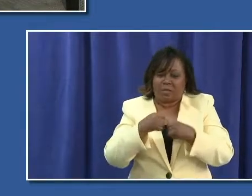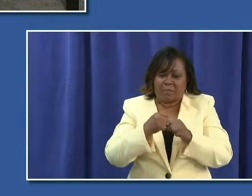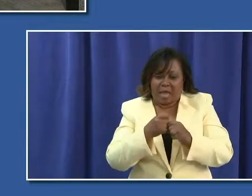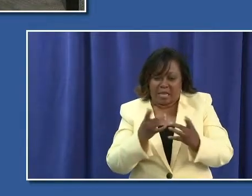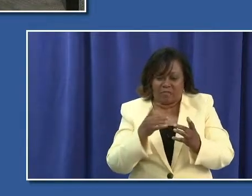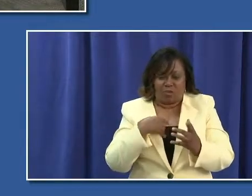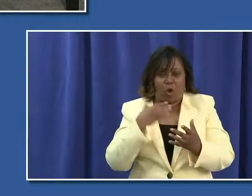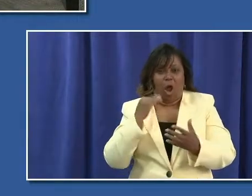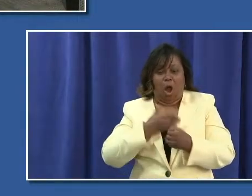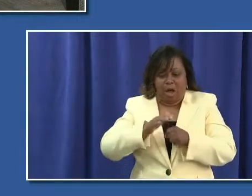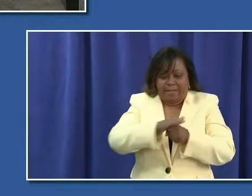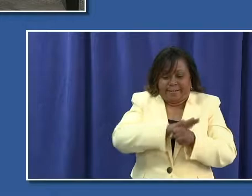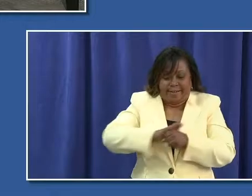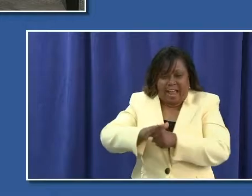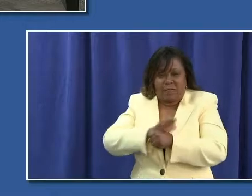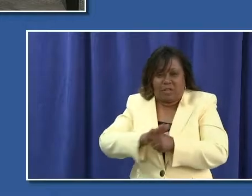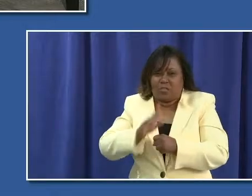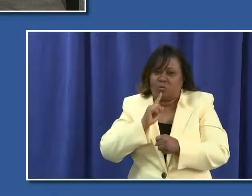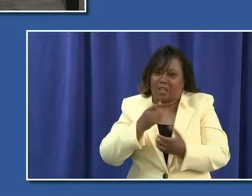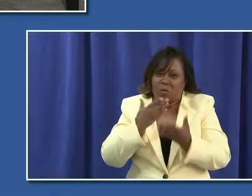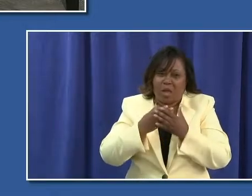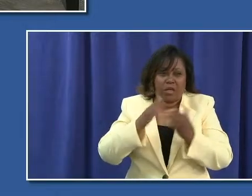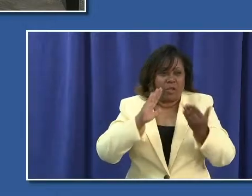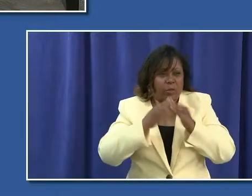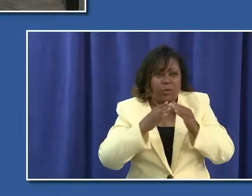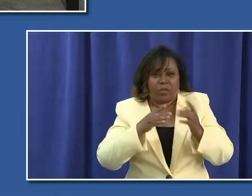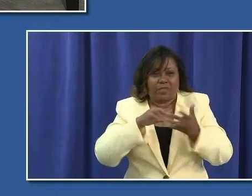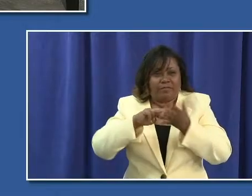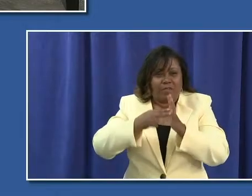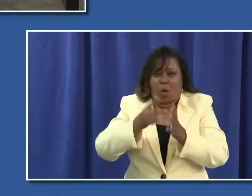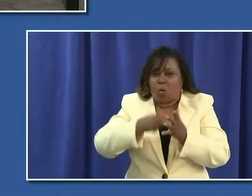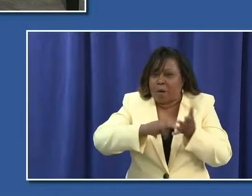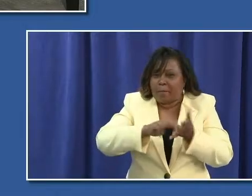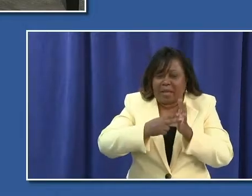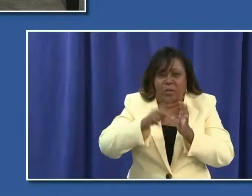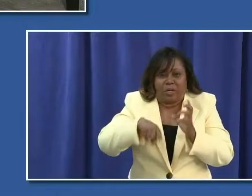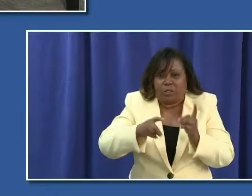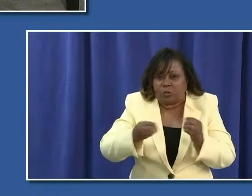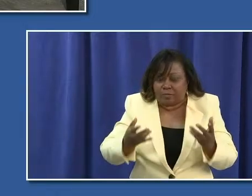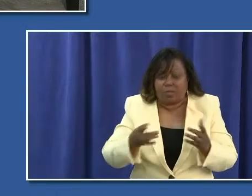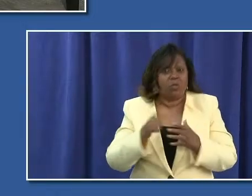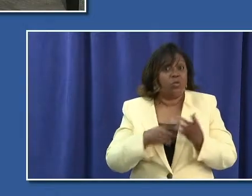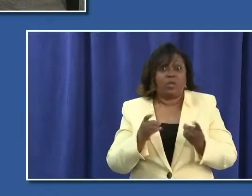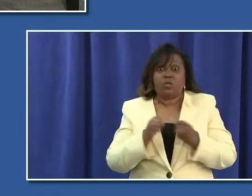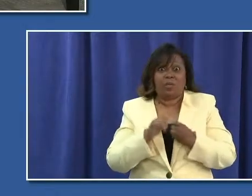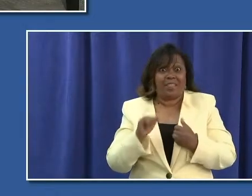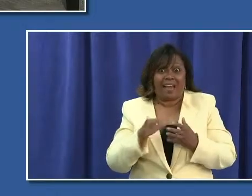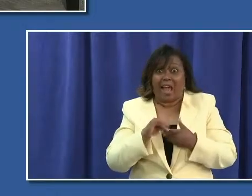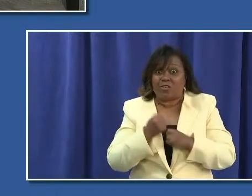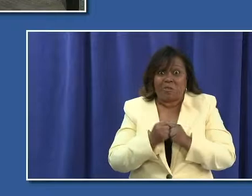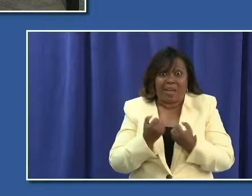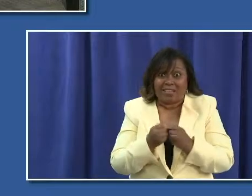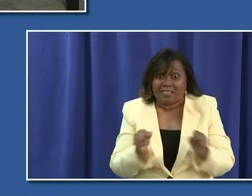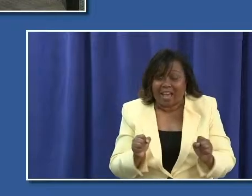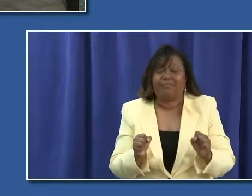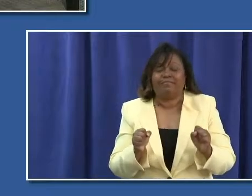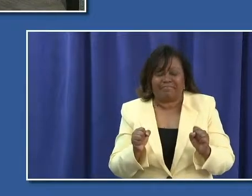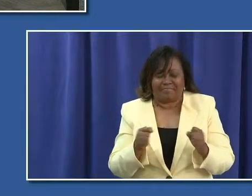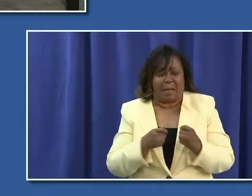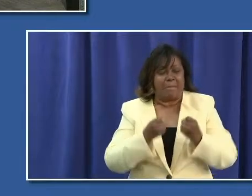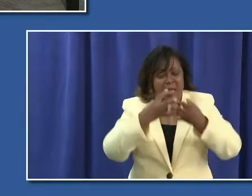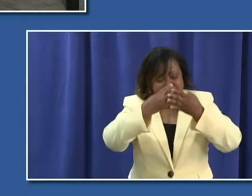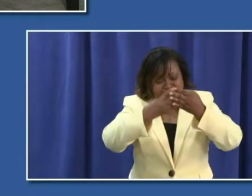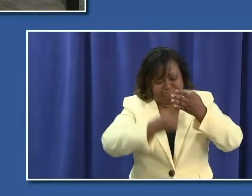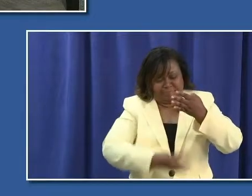sense for our neighborhoods, listening really well to communities to define what it is that we need to do. So what do you do with that? How do you make it safer? It's a number